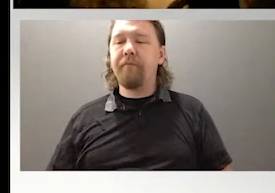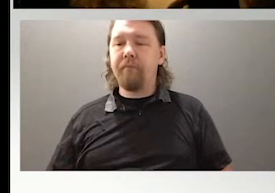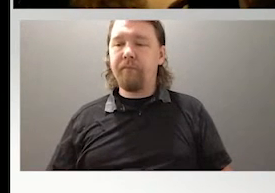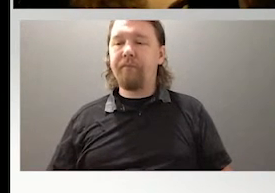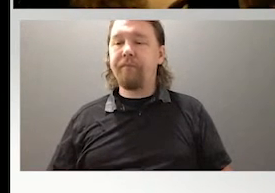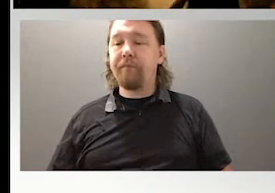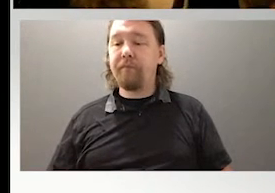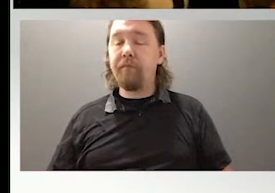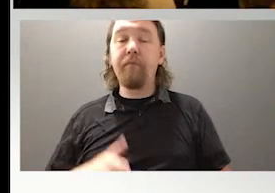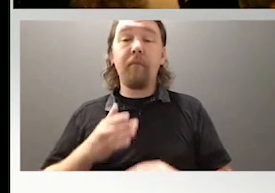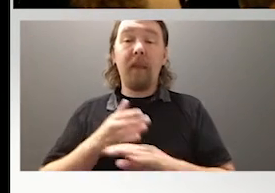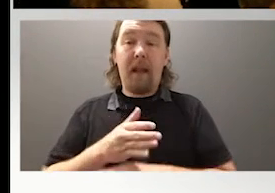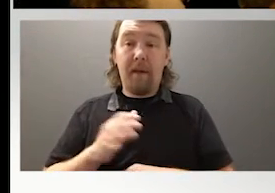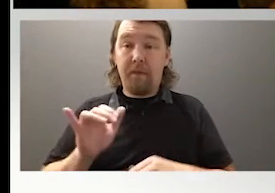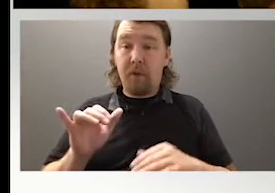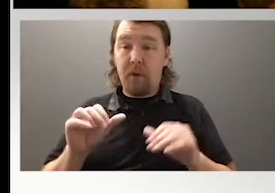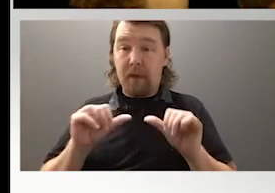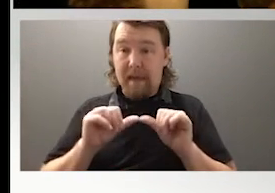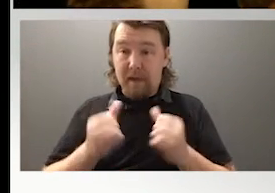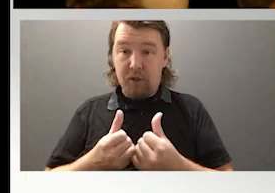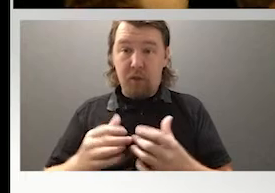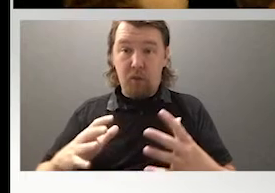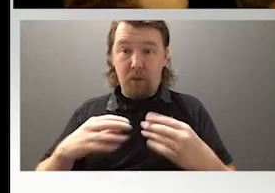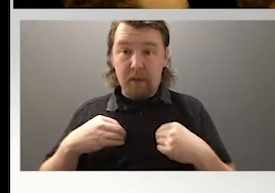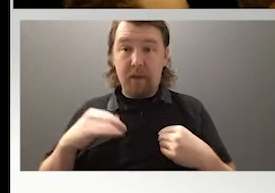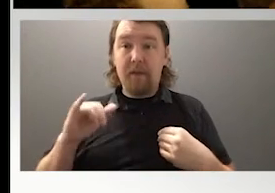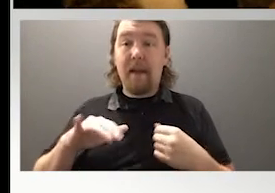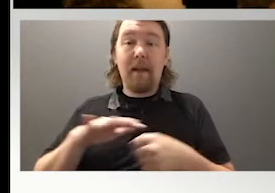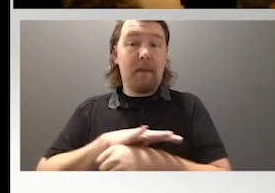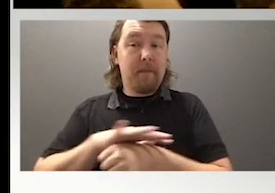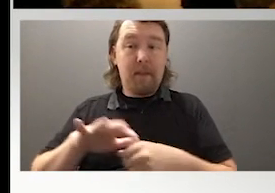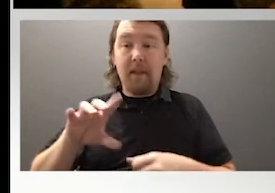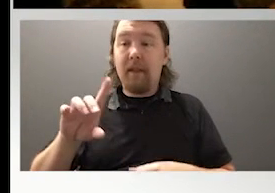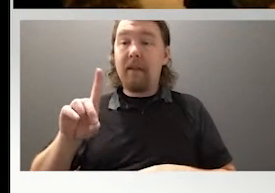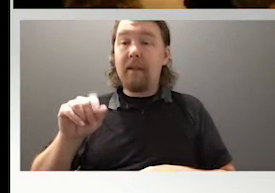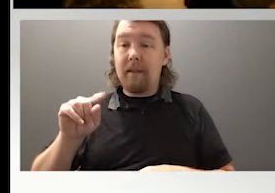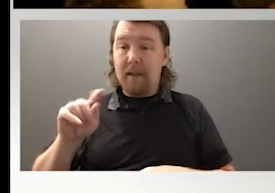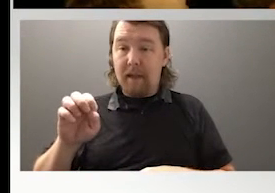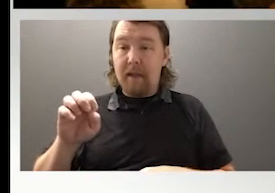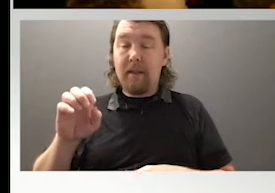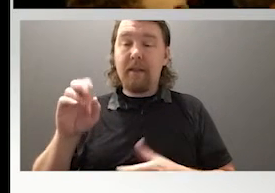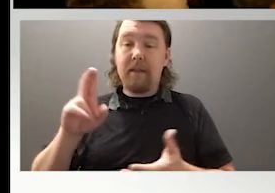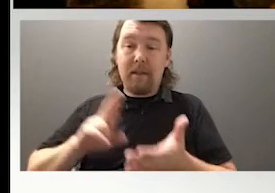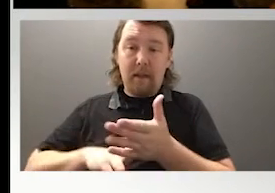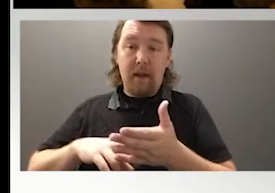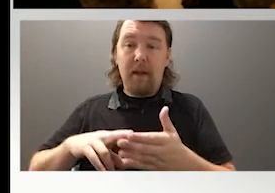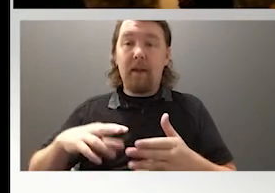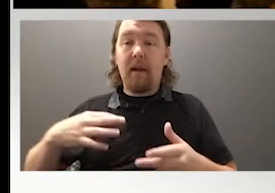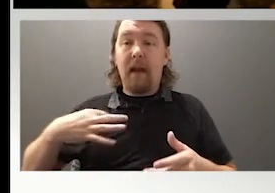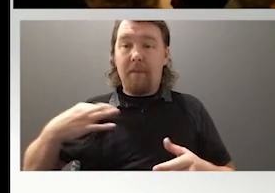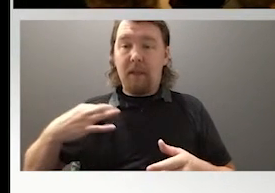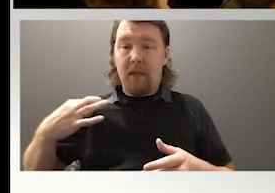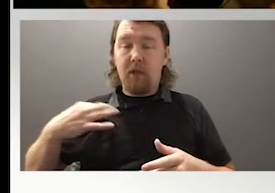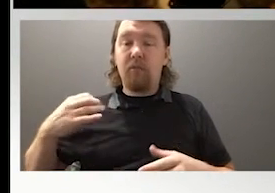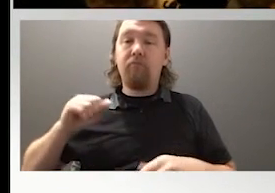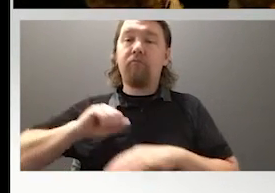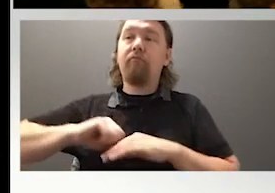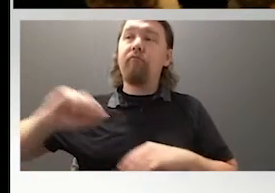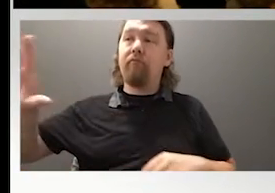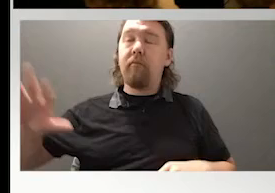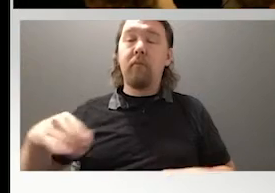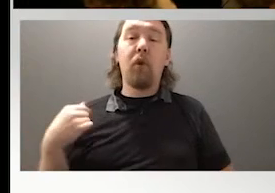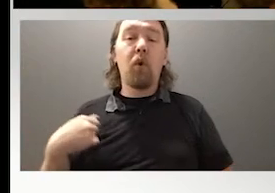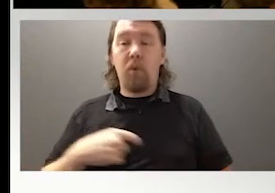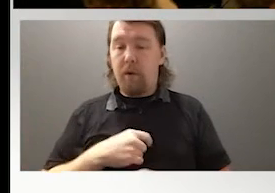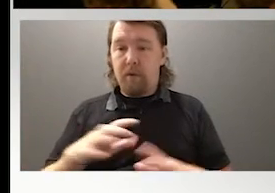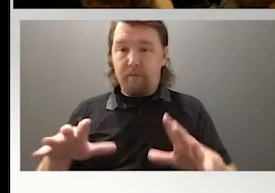So once the agency receives a completed, signed, and dated application for services, we will review the